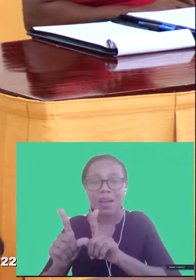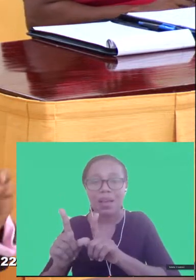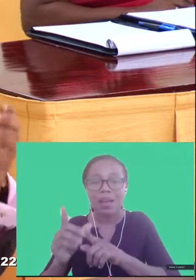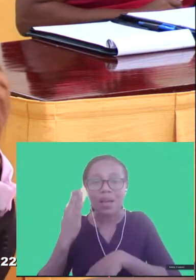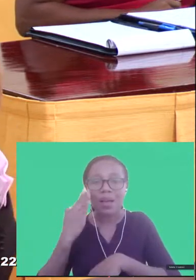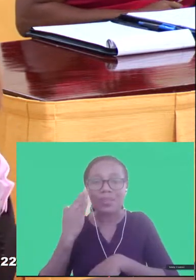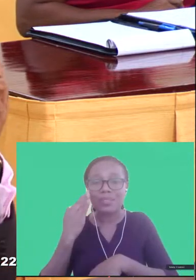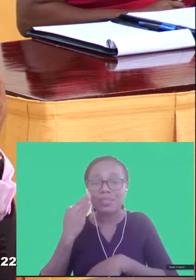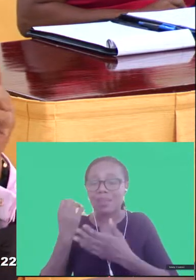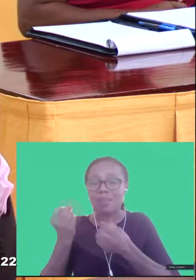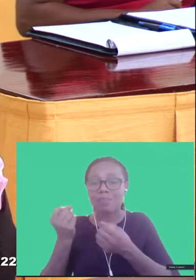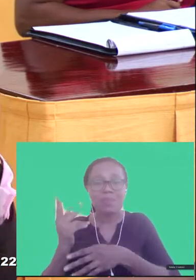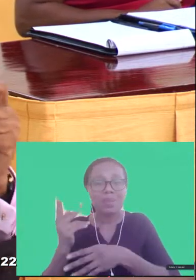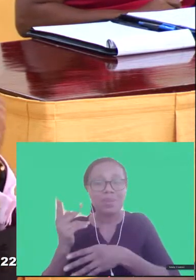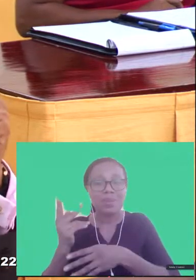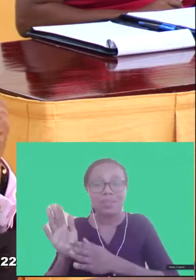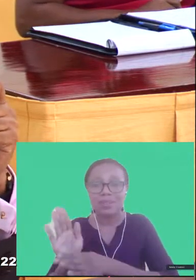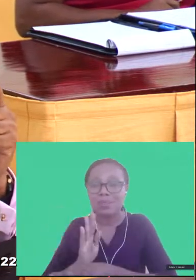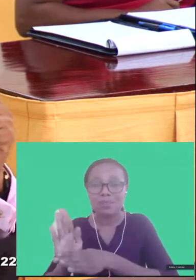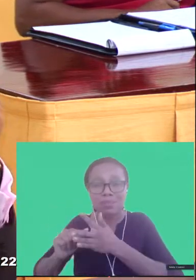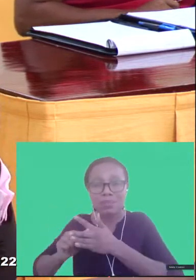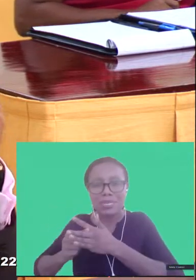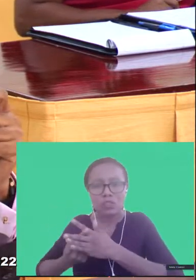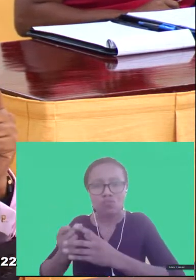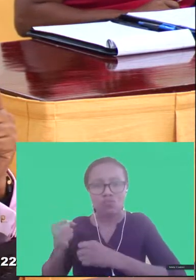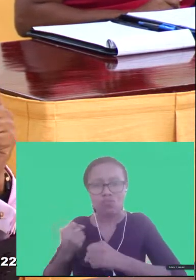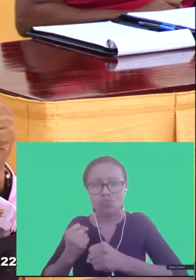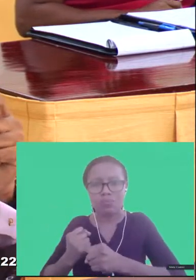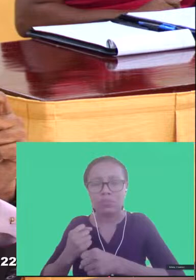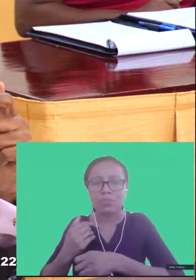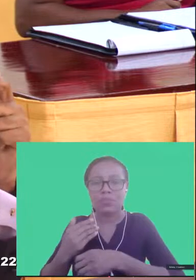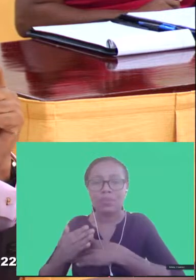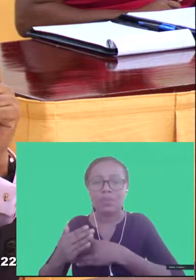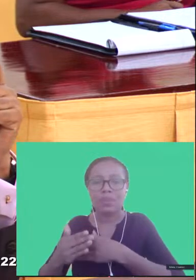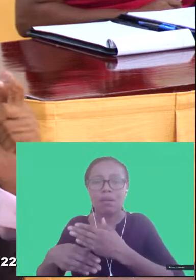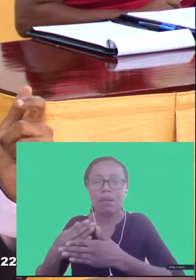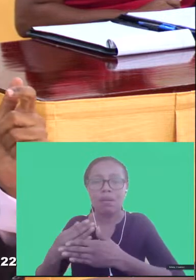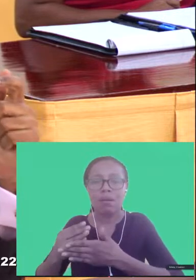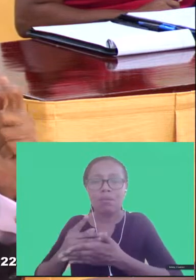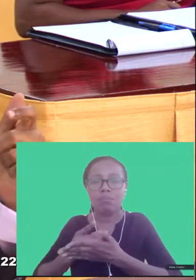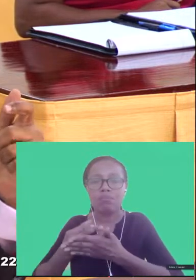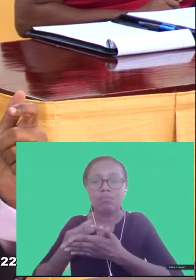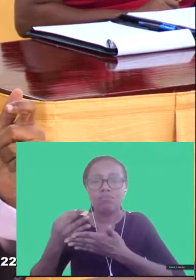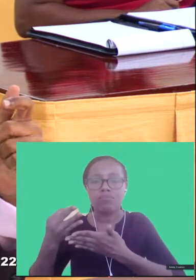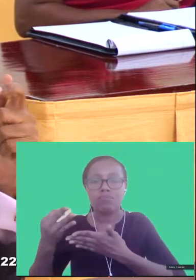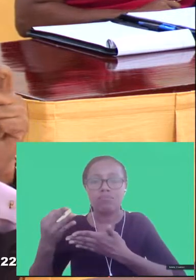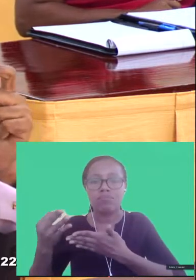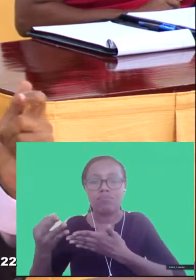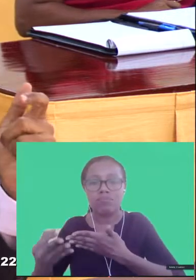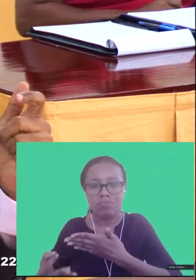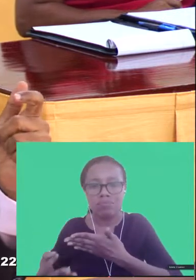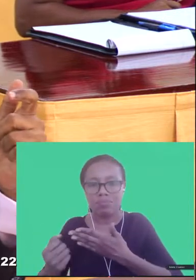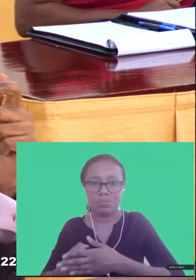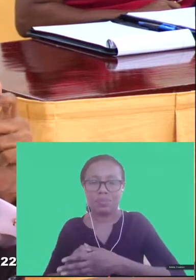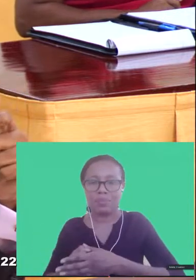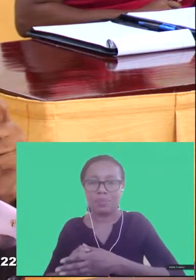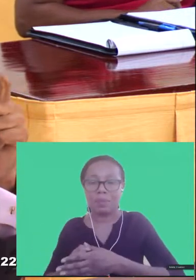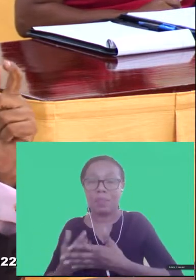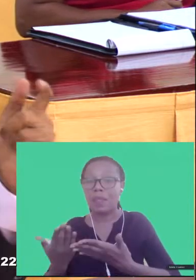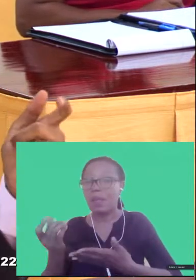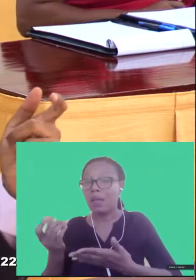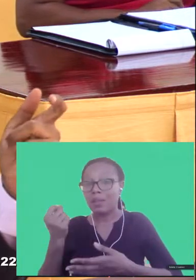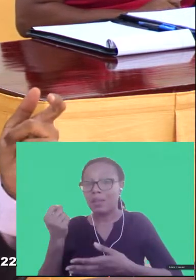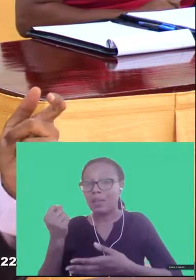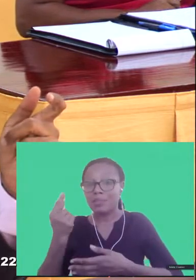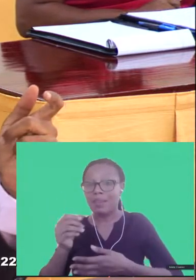generation and do well, but then the son or daughter of the operator chooses not to bother with it. Members of the House, I'm finding it very